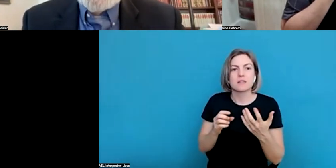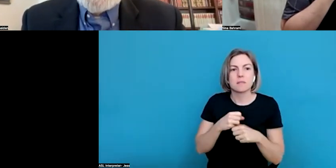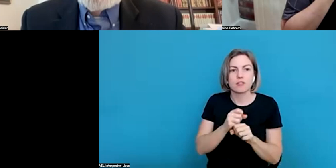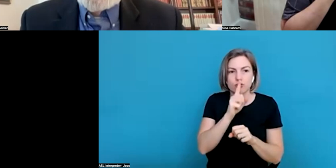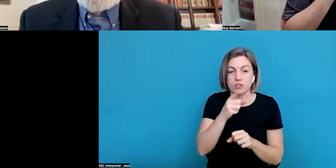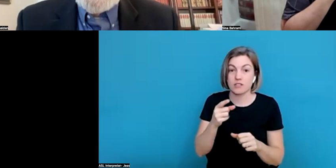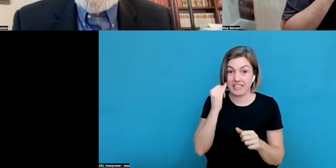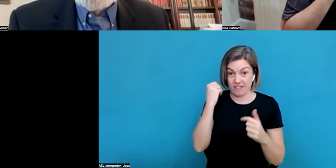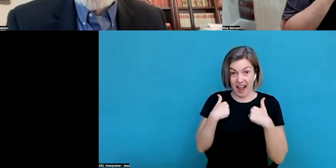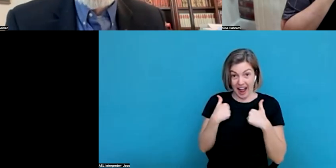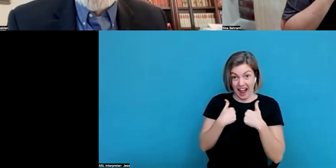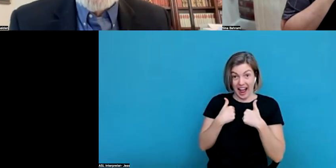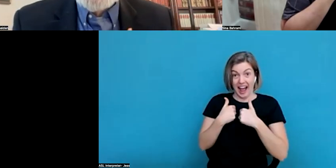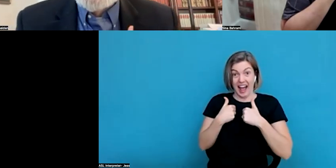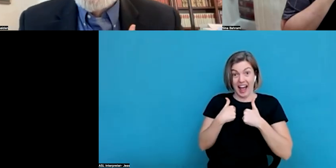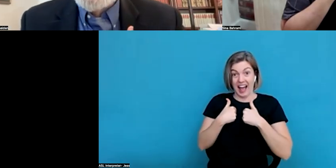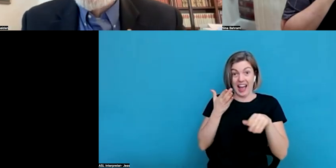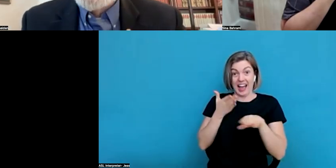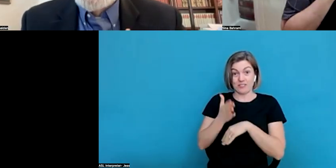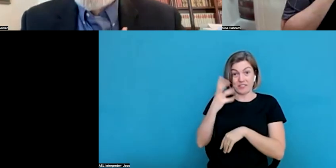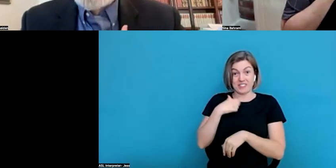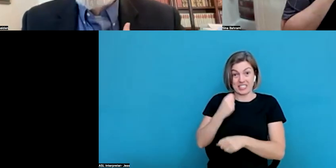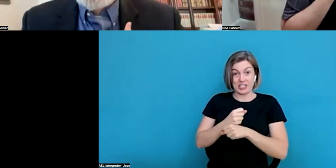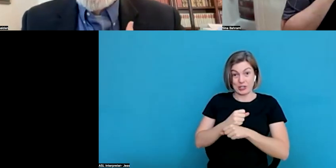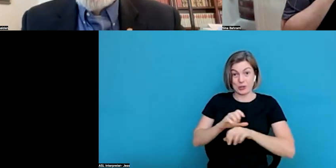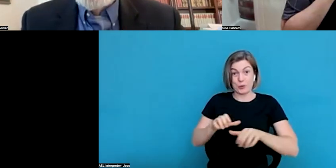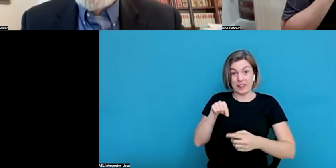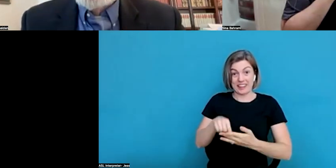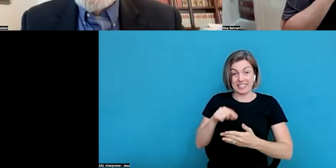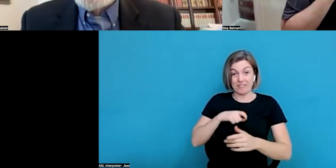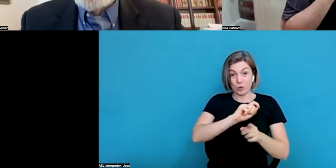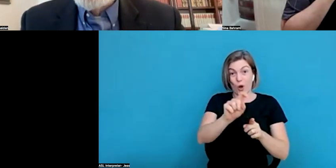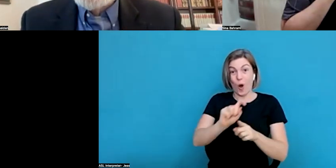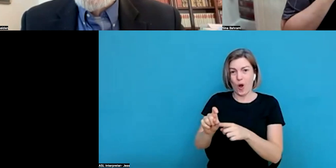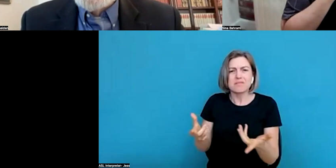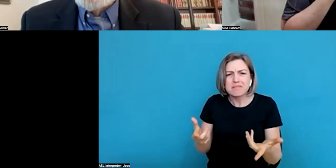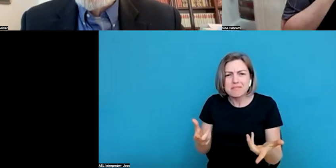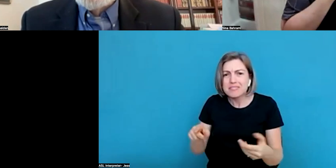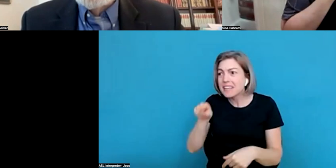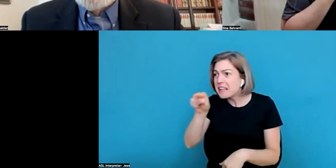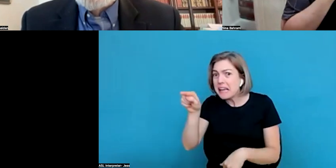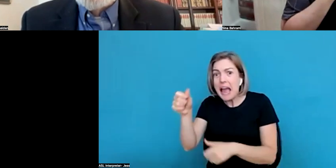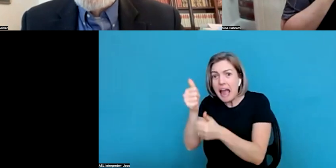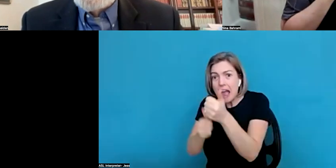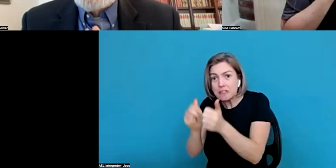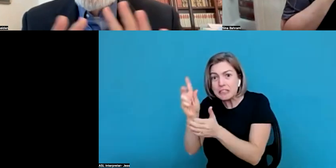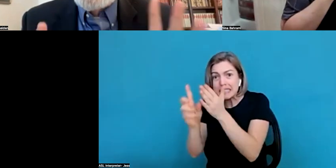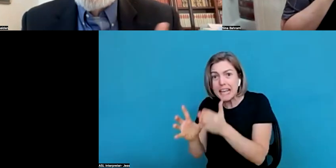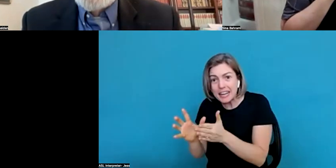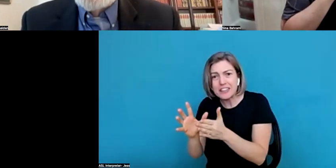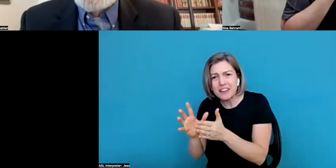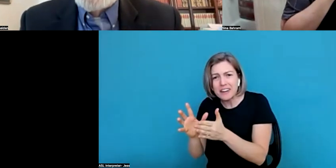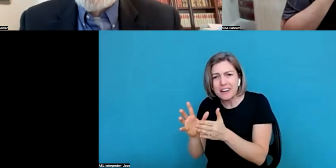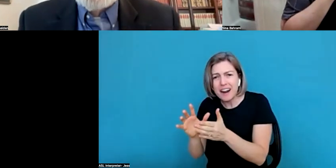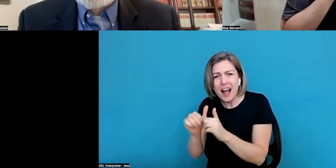I have to do that after 50 years of doing this, how can we expect every single designer and every